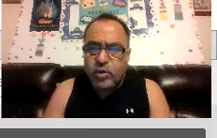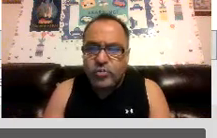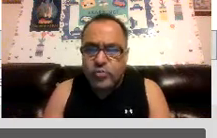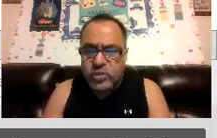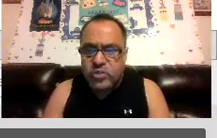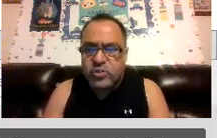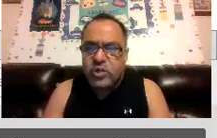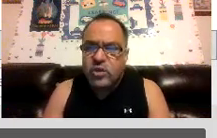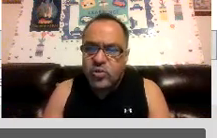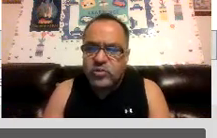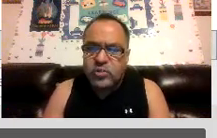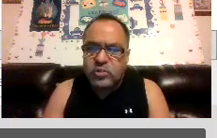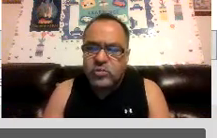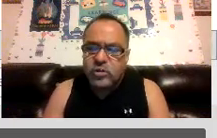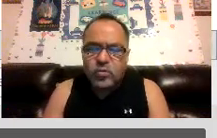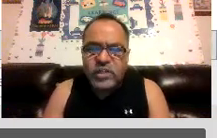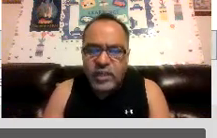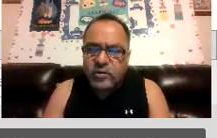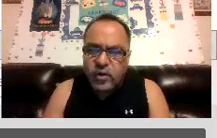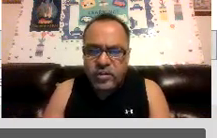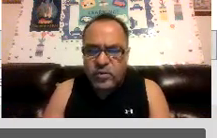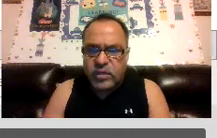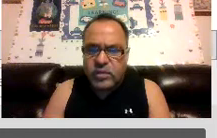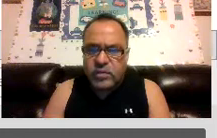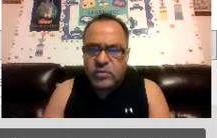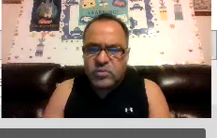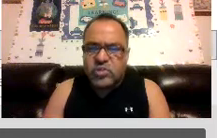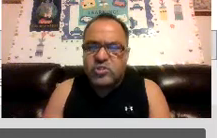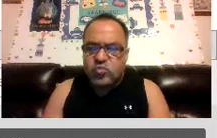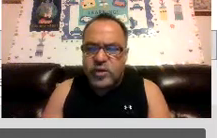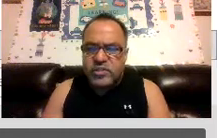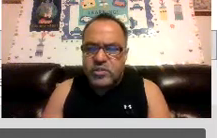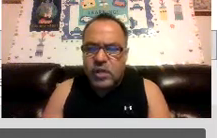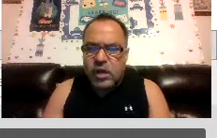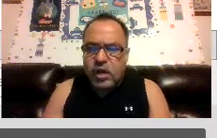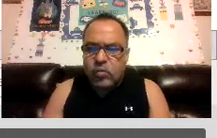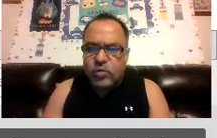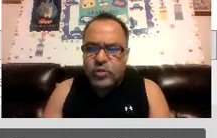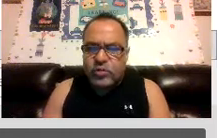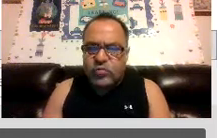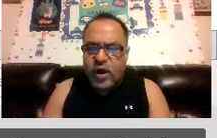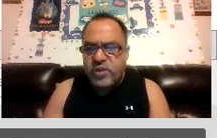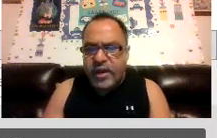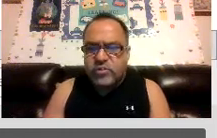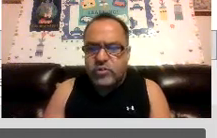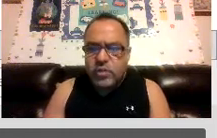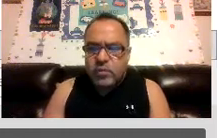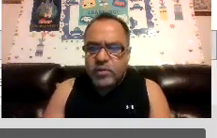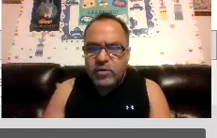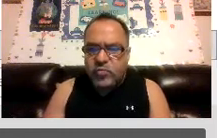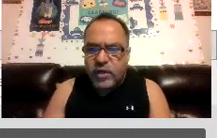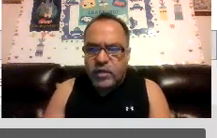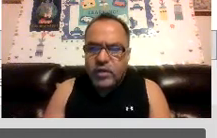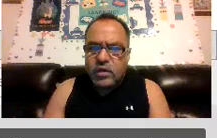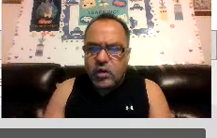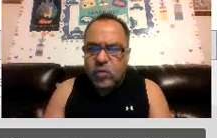like you both to research your stones without arguing, just this once. I'll work with you to find the answers, but